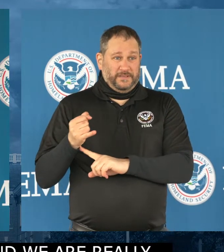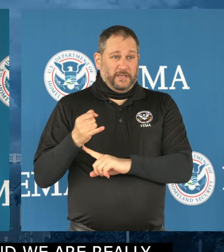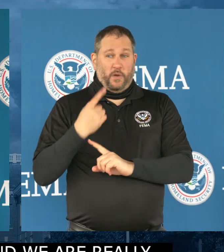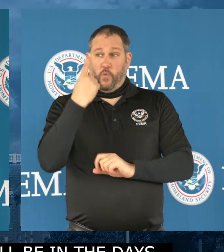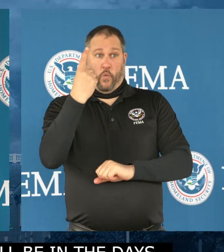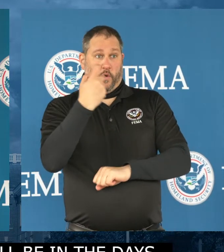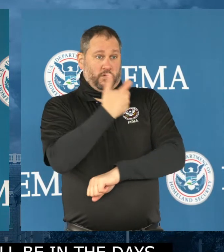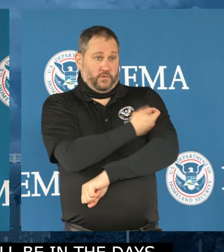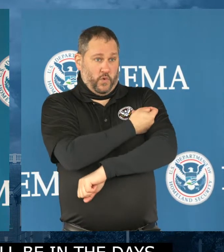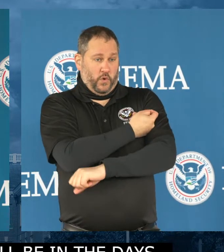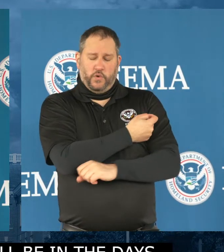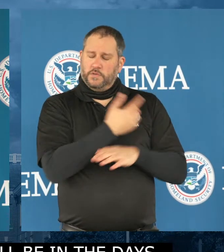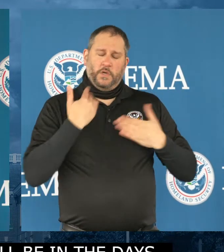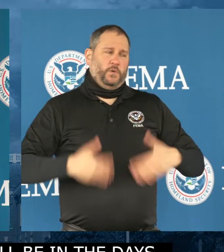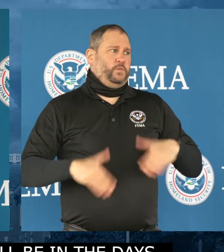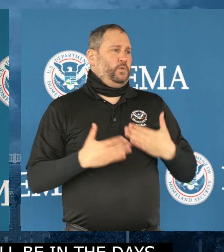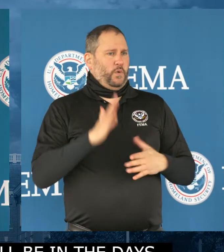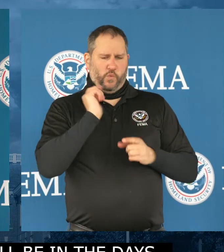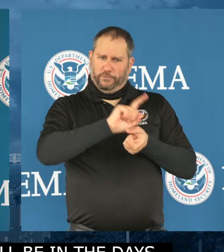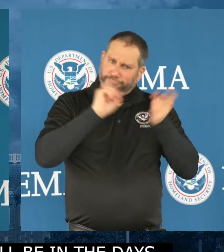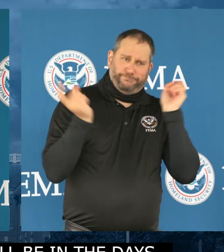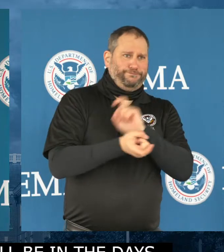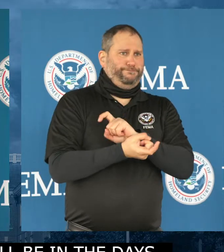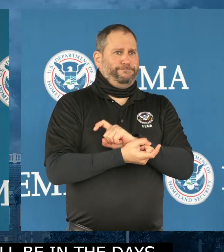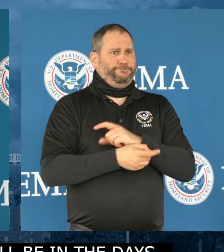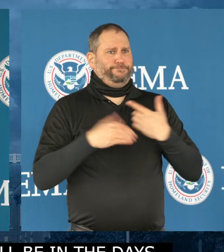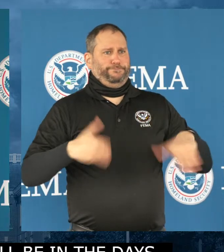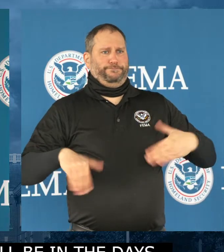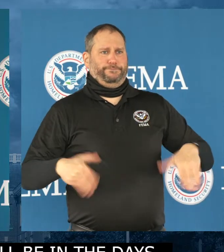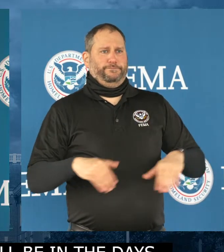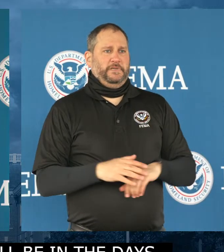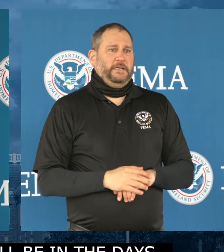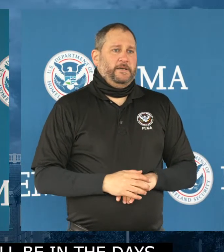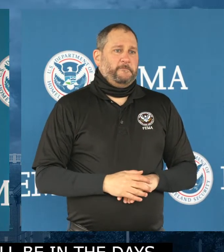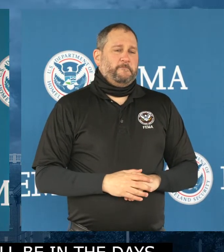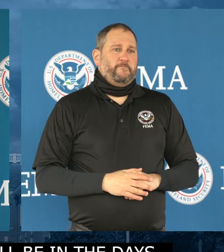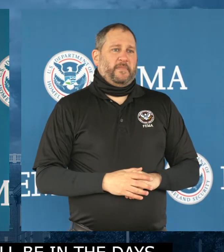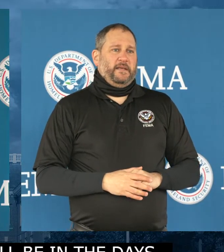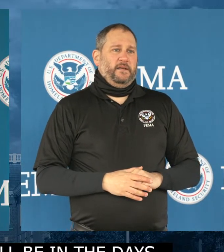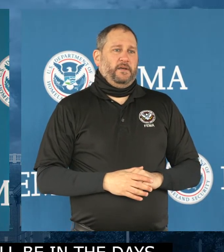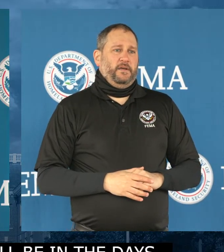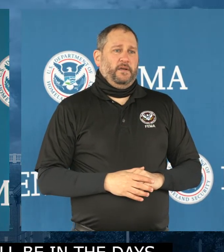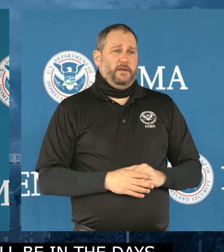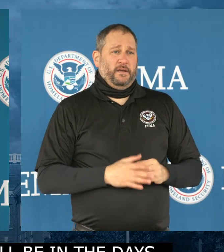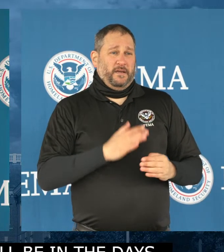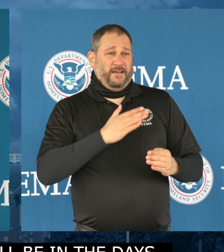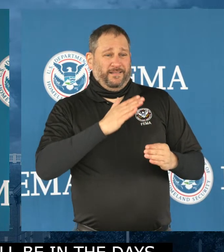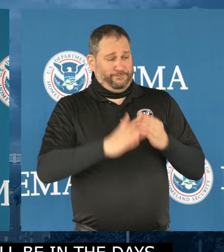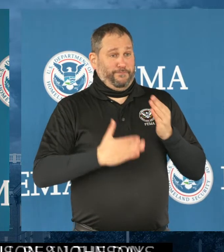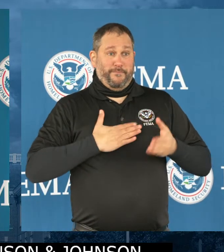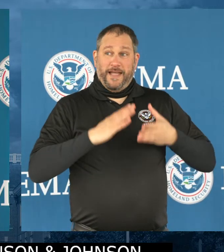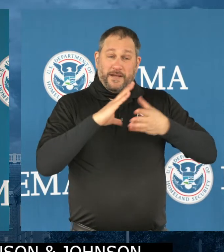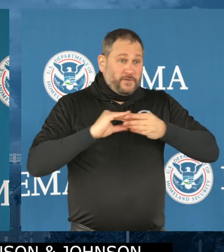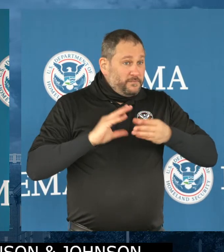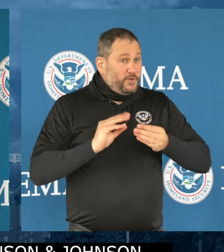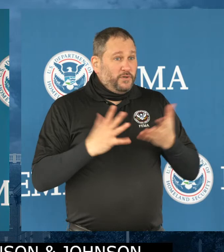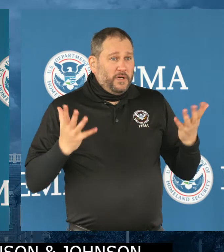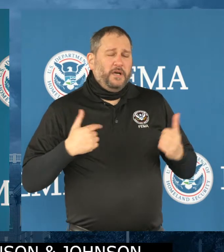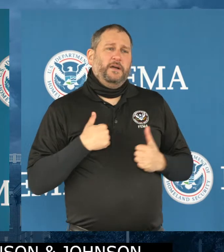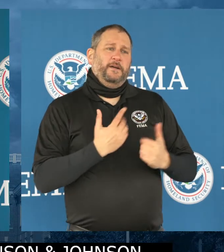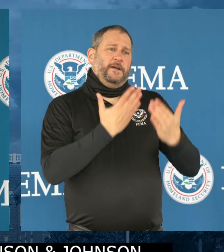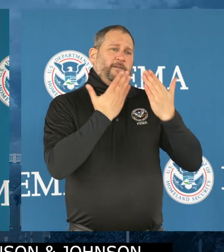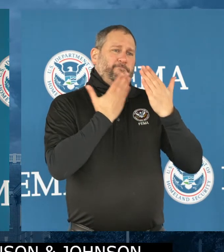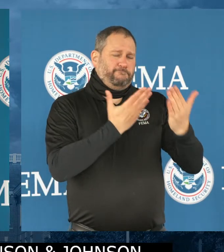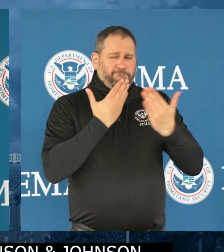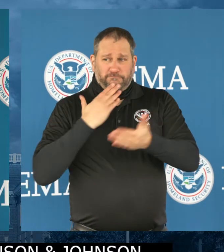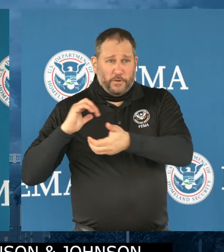game changer for that as well. And so let me just wrap up my remarks by thanking our partners